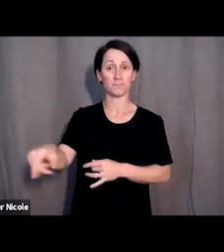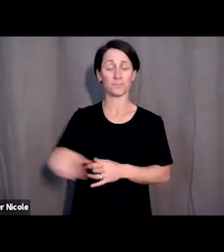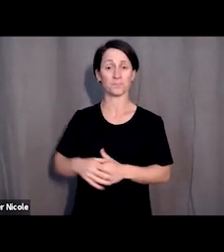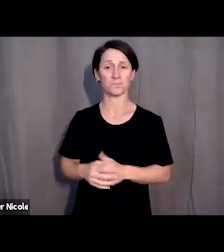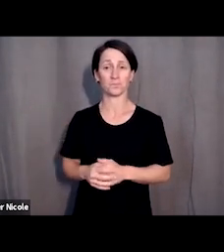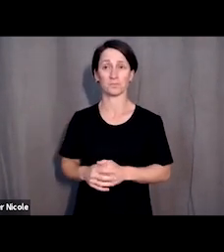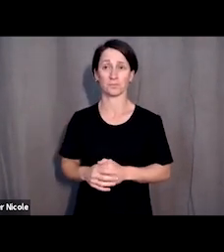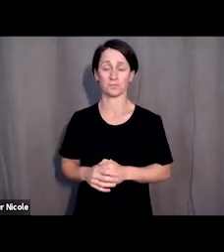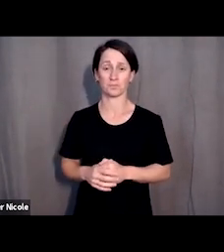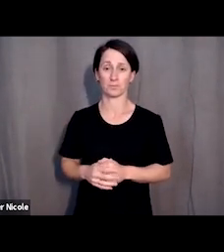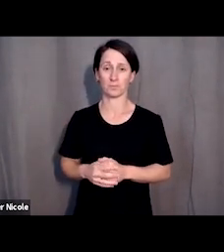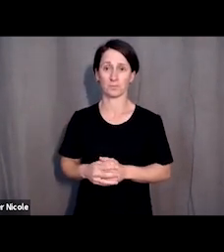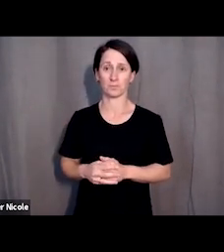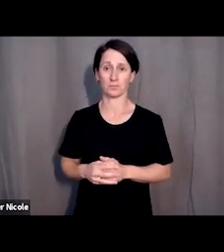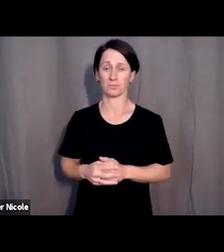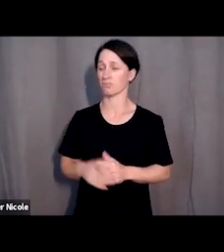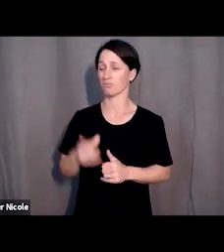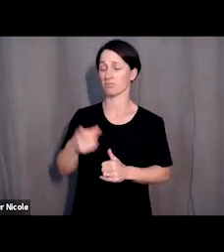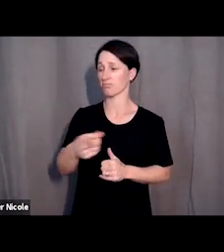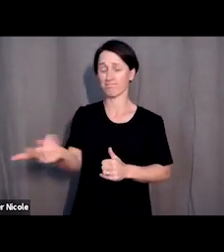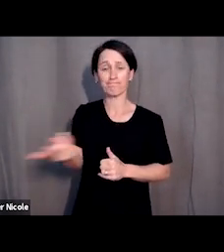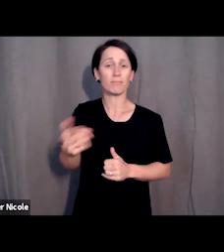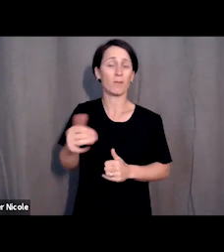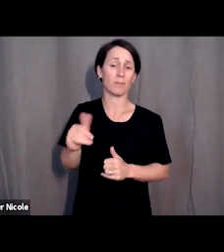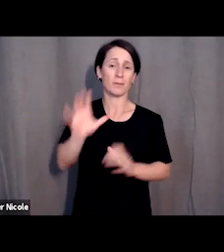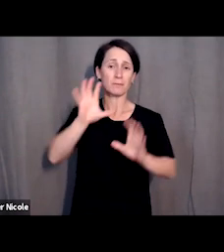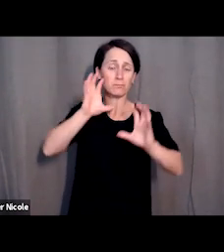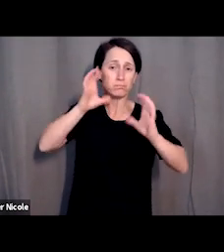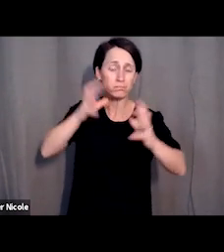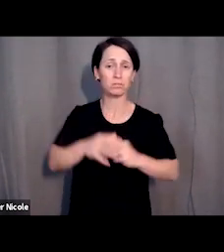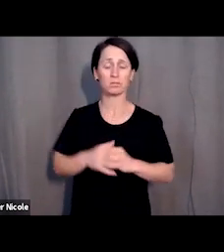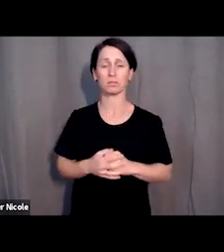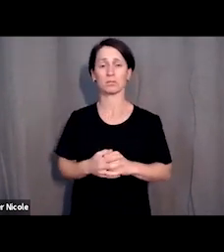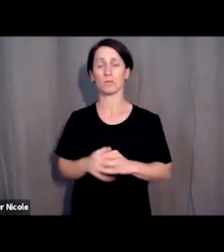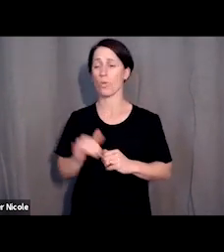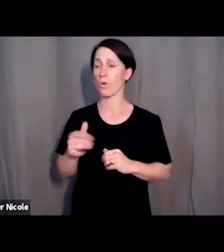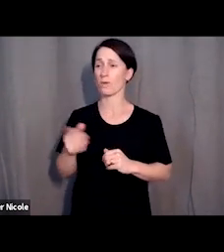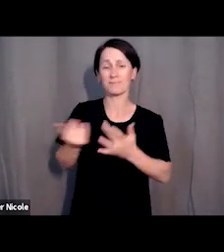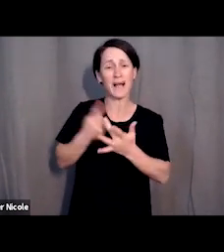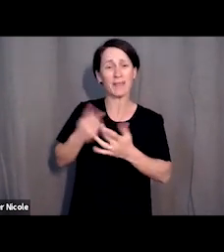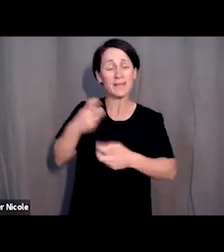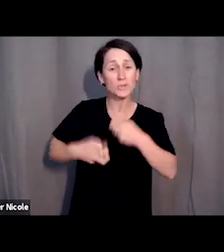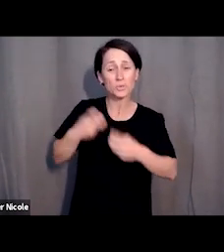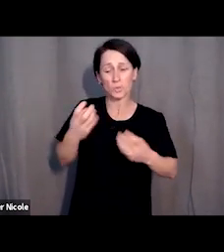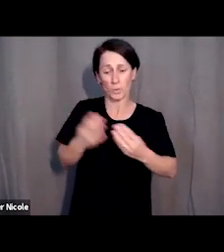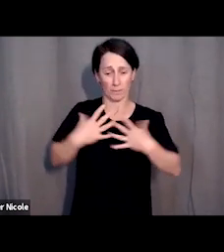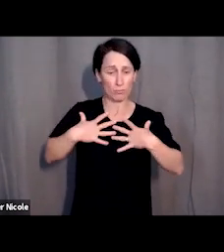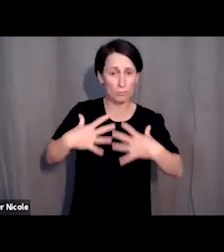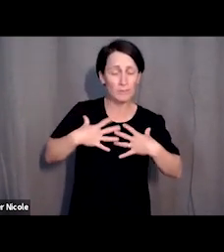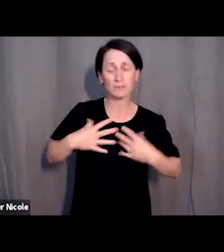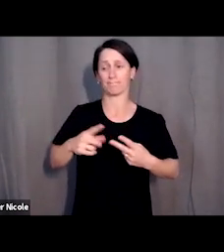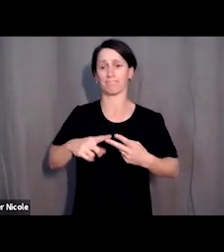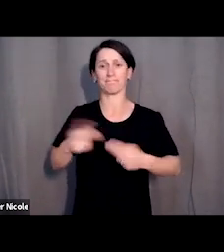were quite overweight, had some quite a few issues with respiratory and diabetes